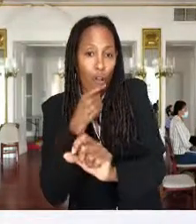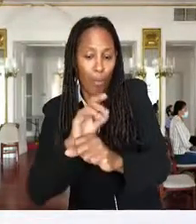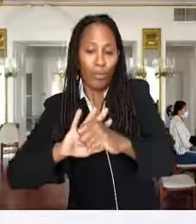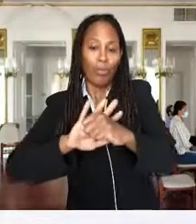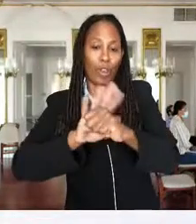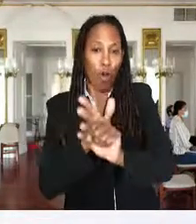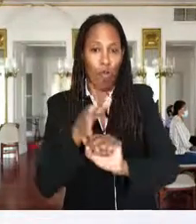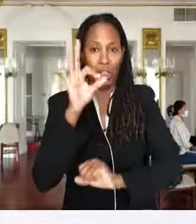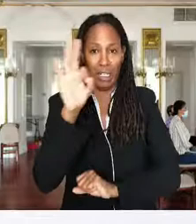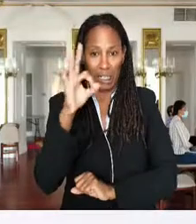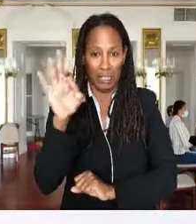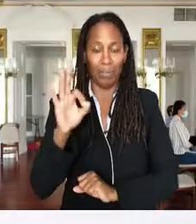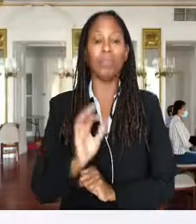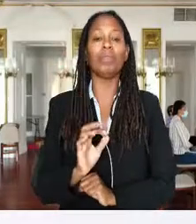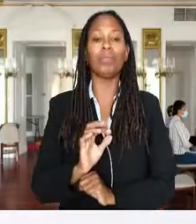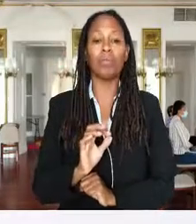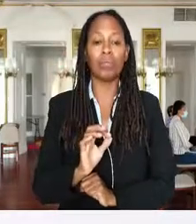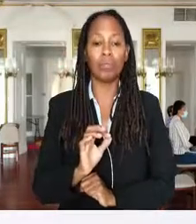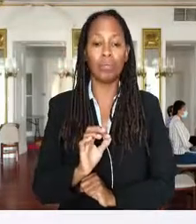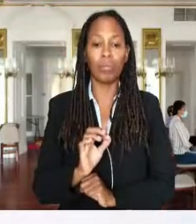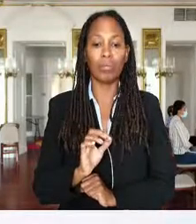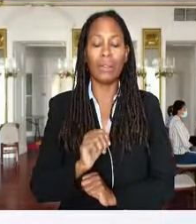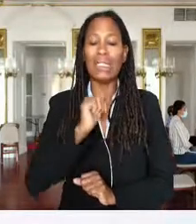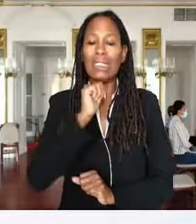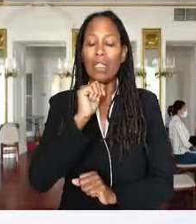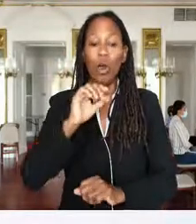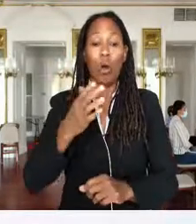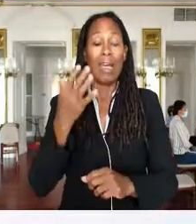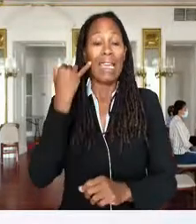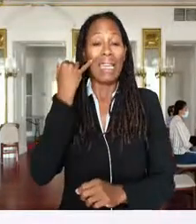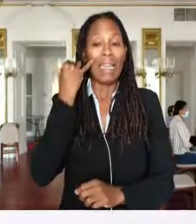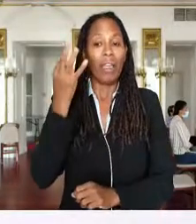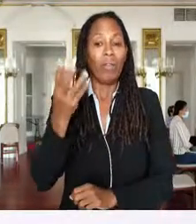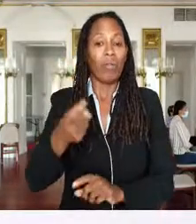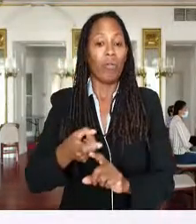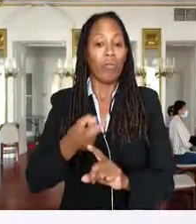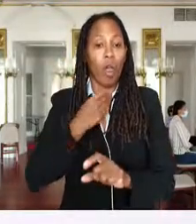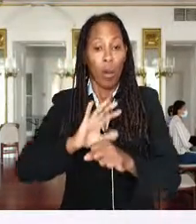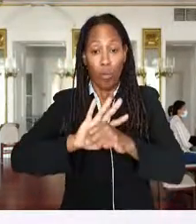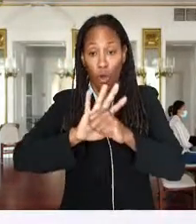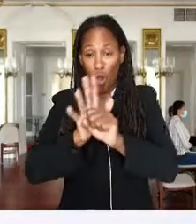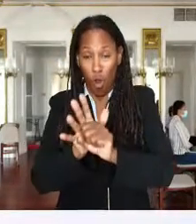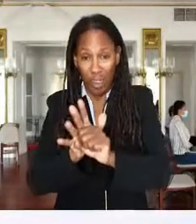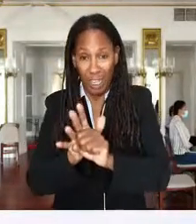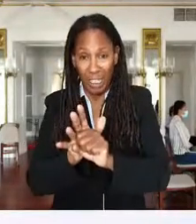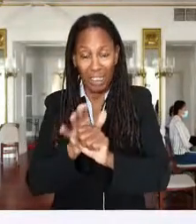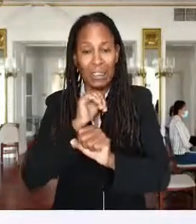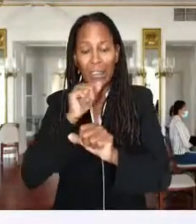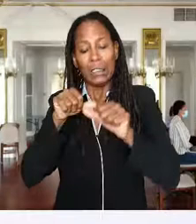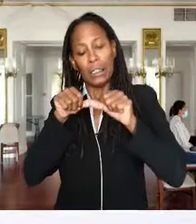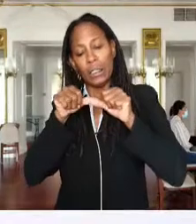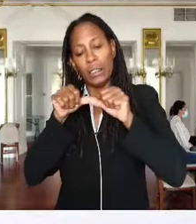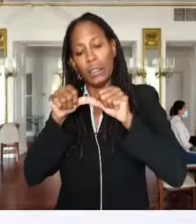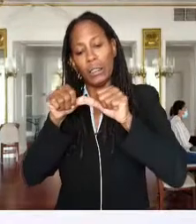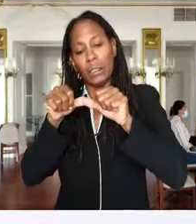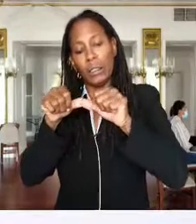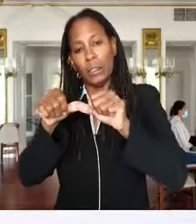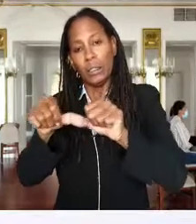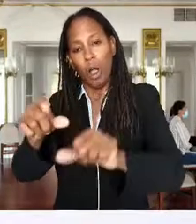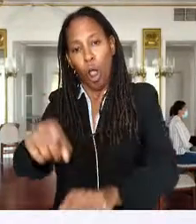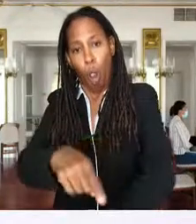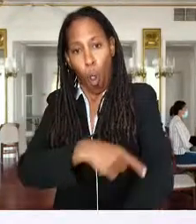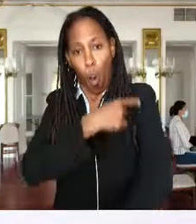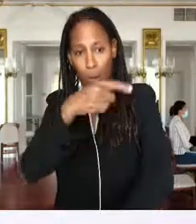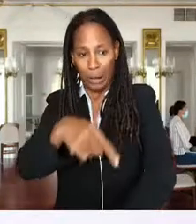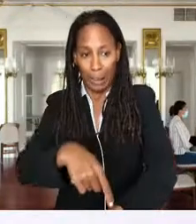contracting COVID. So it doesn't last as long if you contracted COVID versus if you've received the vaccine. So